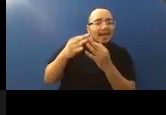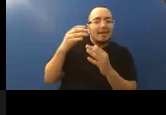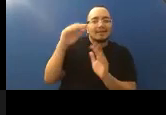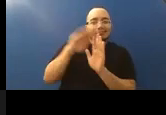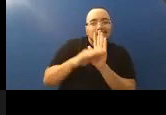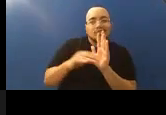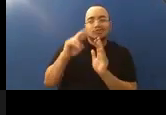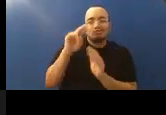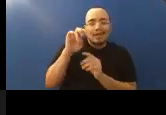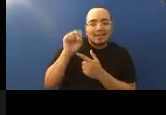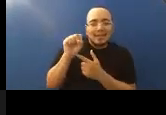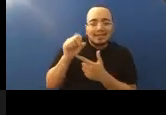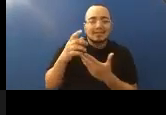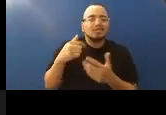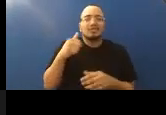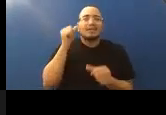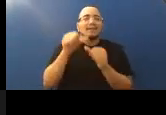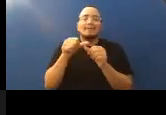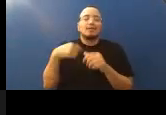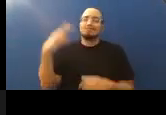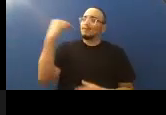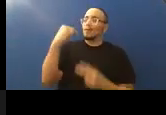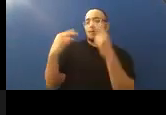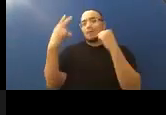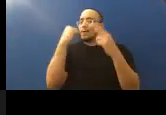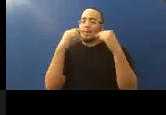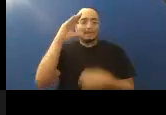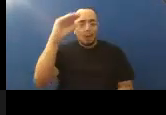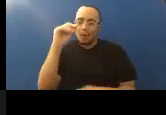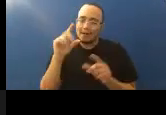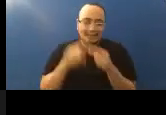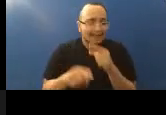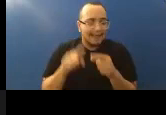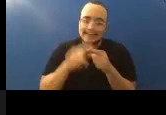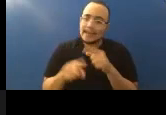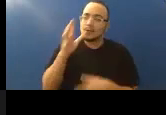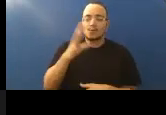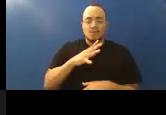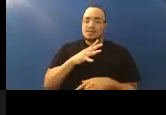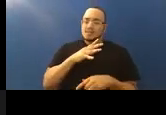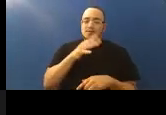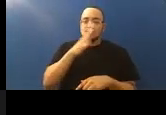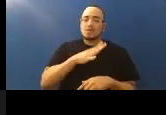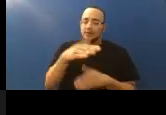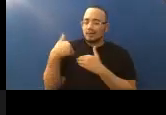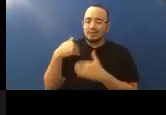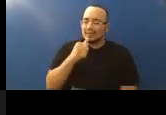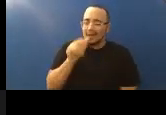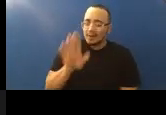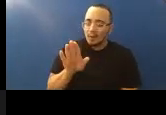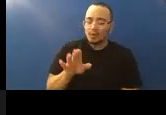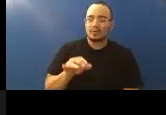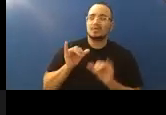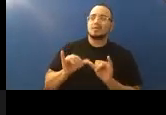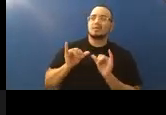told, you can't do that because you're a boy, or you shouldn't do that, that's for the women to do. And those are the examples that I saw. But I was